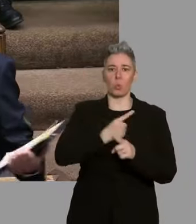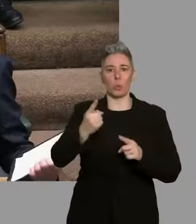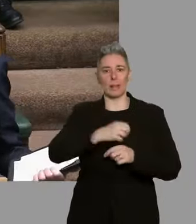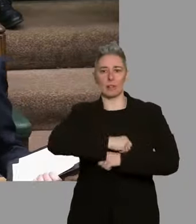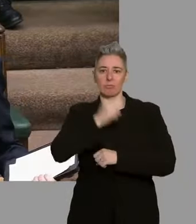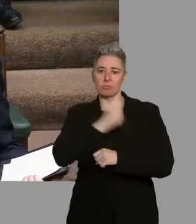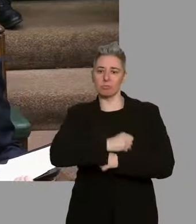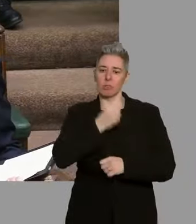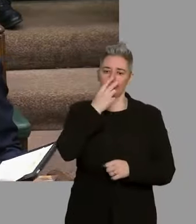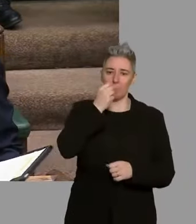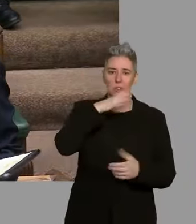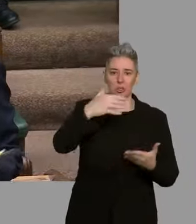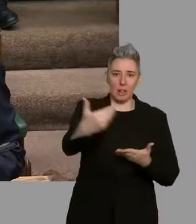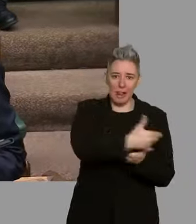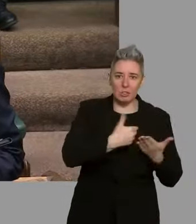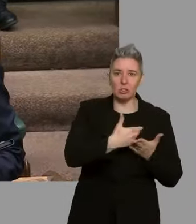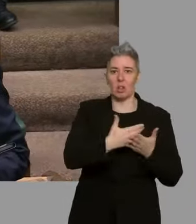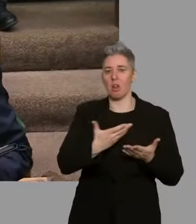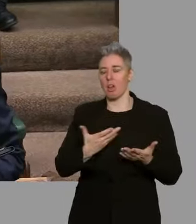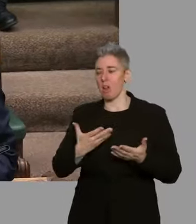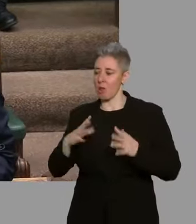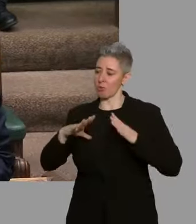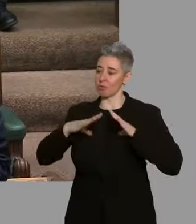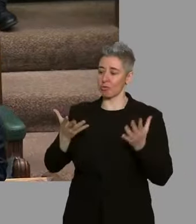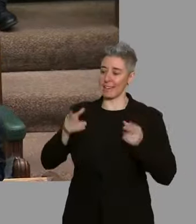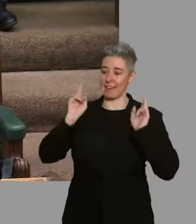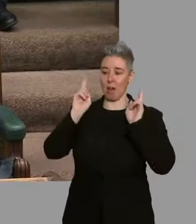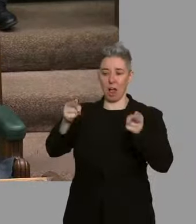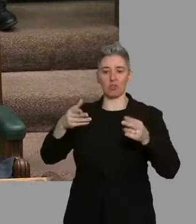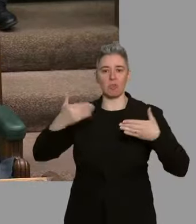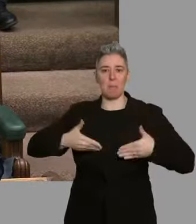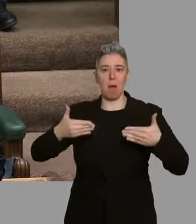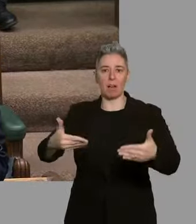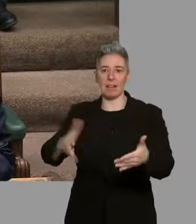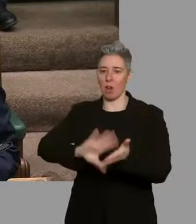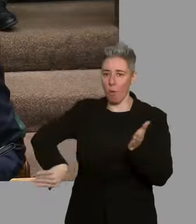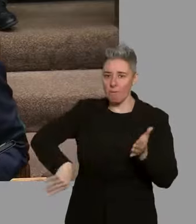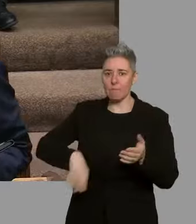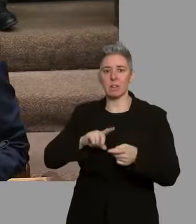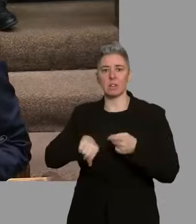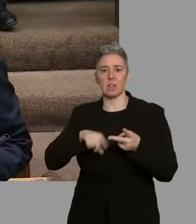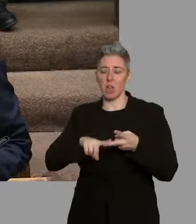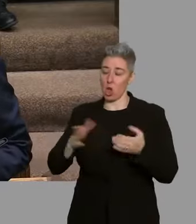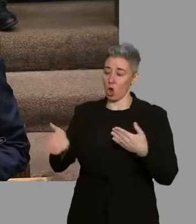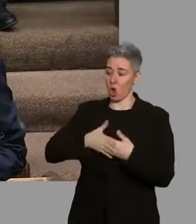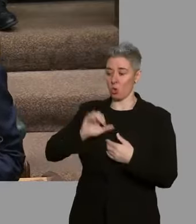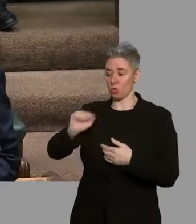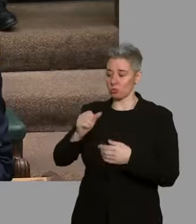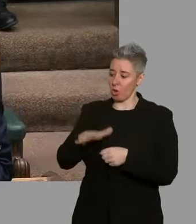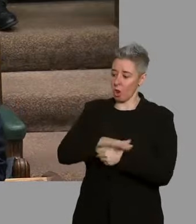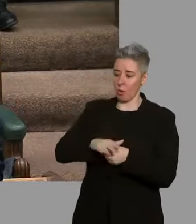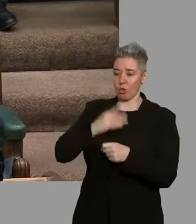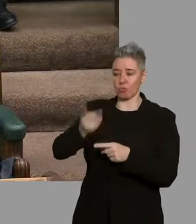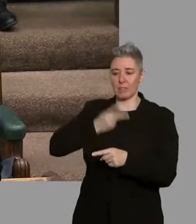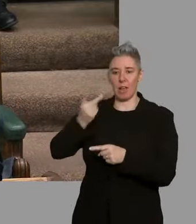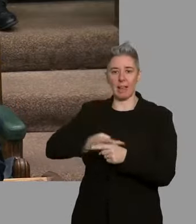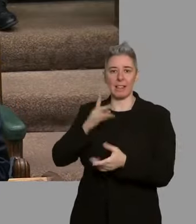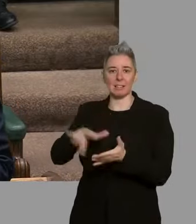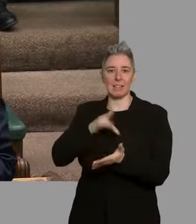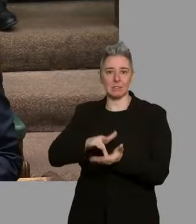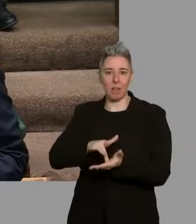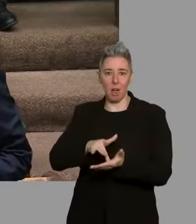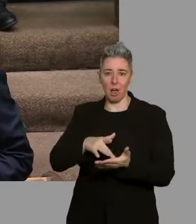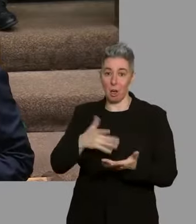doors, probably in a darkened room, they've created a new interim role for the managing director's best mate on £900 a